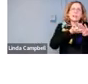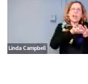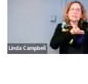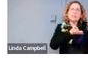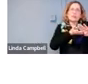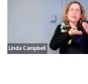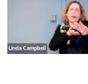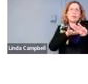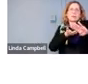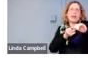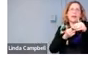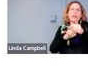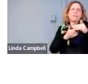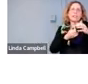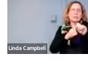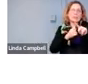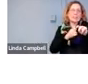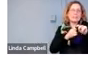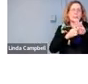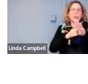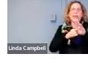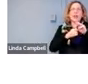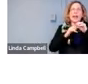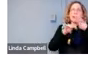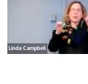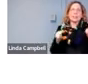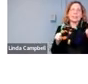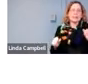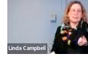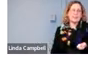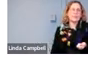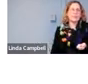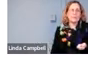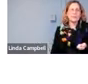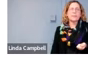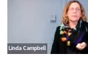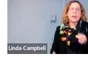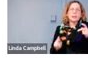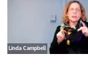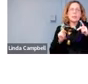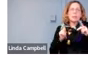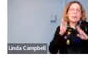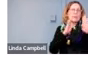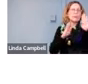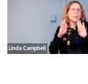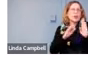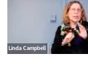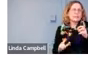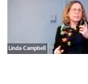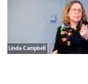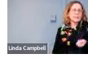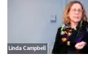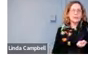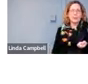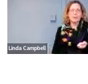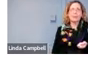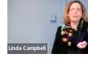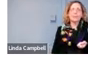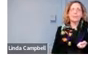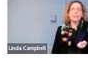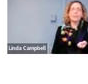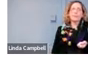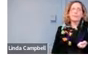Great Lakes, and they thrived, and they started pushing out other fish species from their ecosystem. And so people were